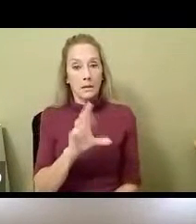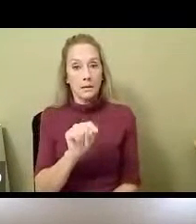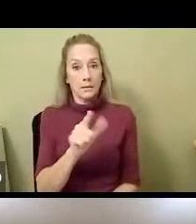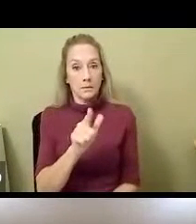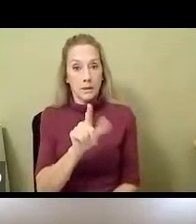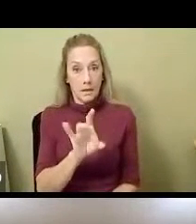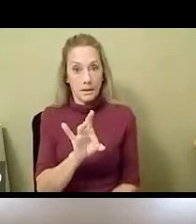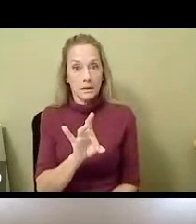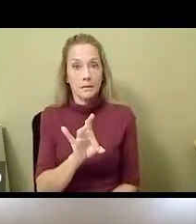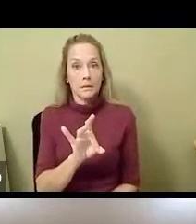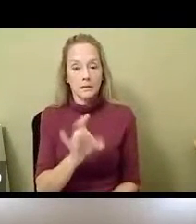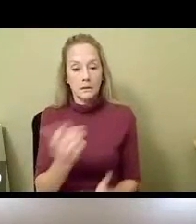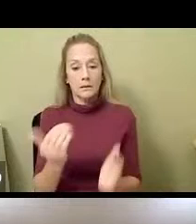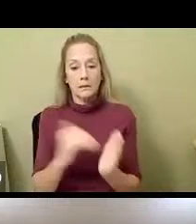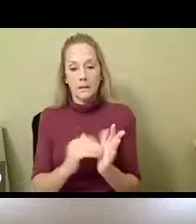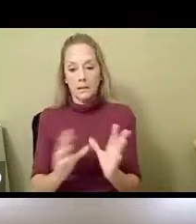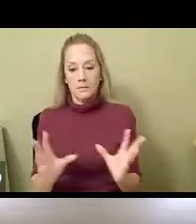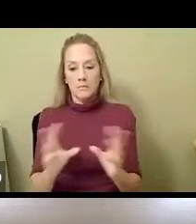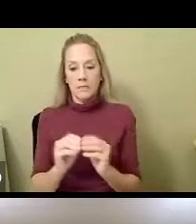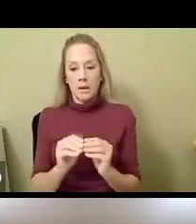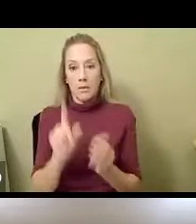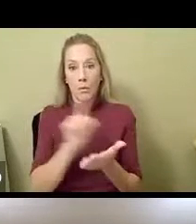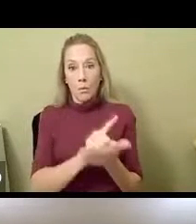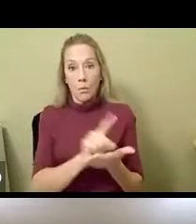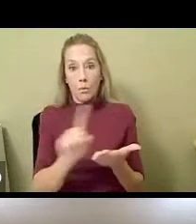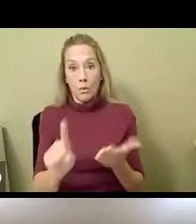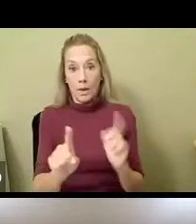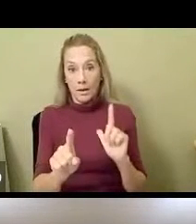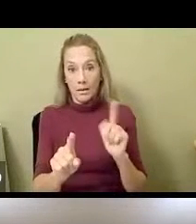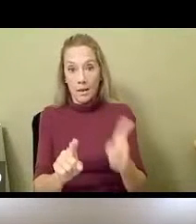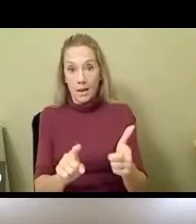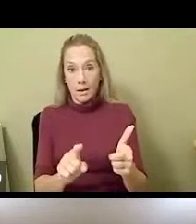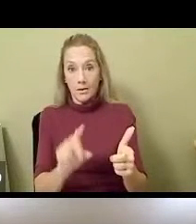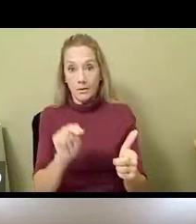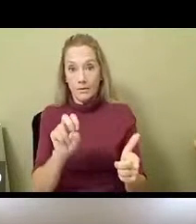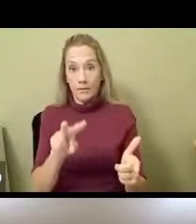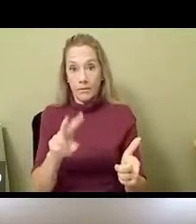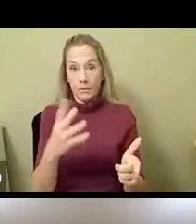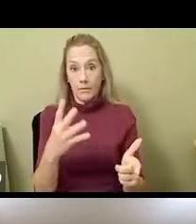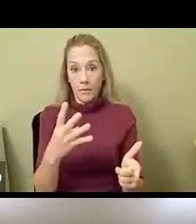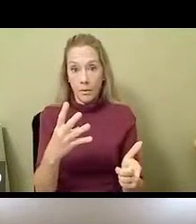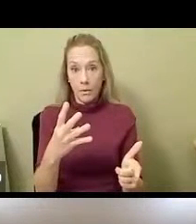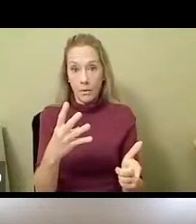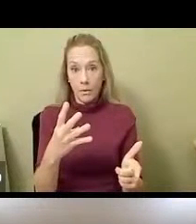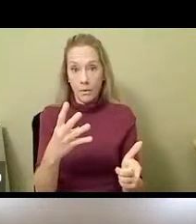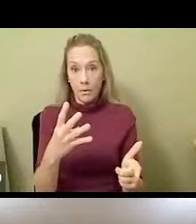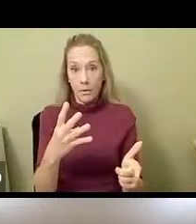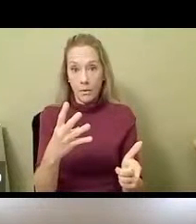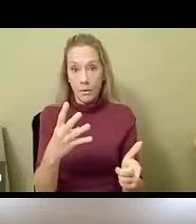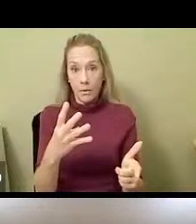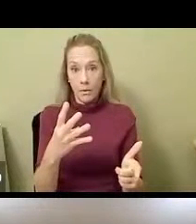then we met again 1 week later on the 4th and then resumed our